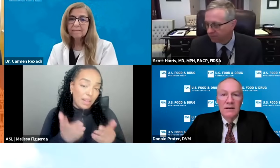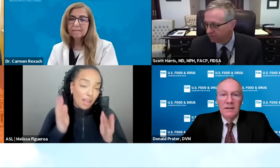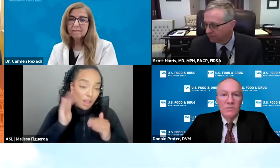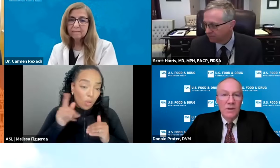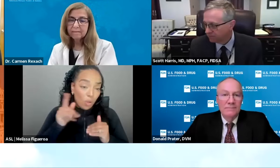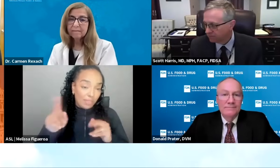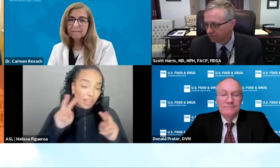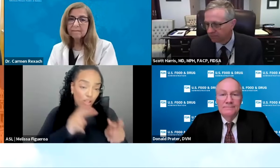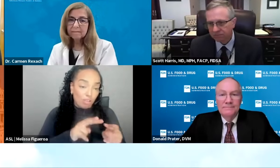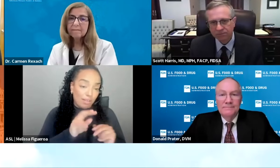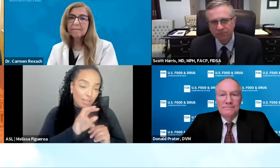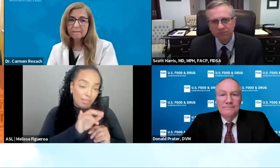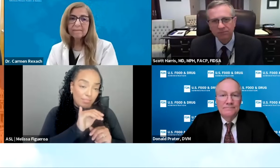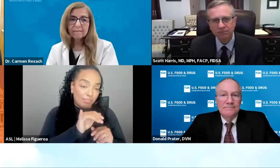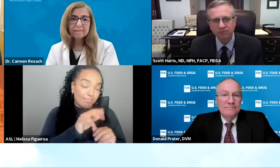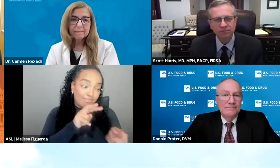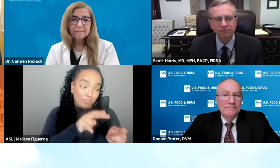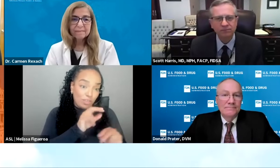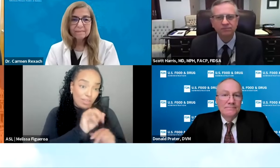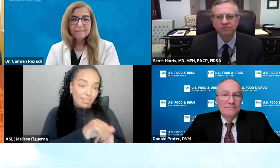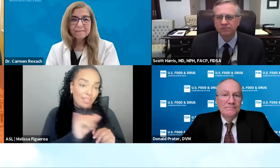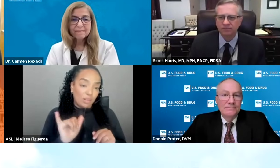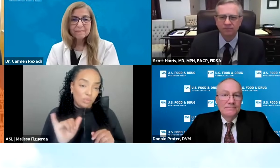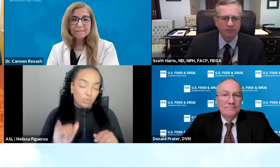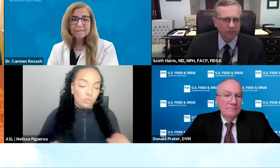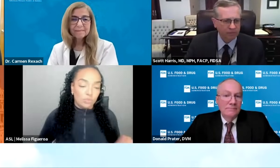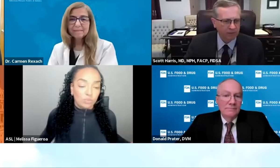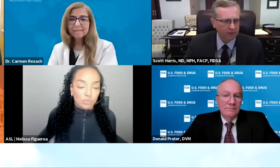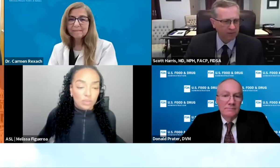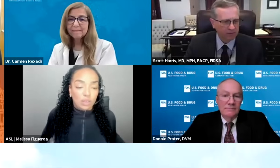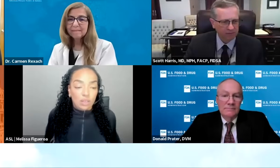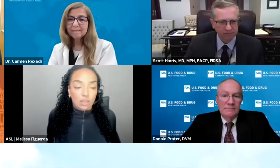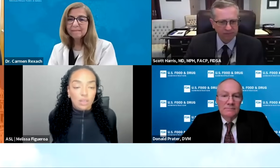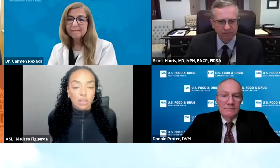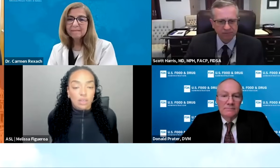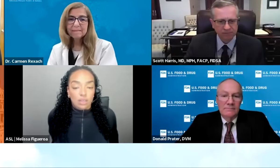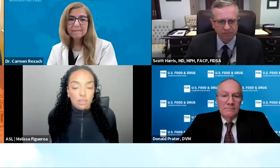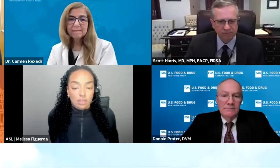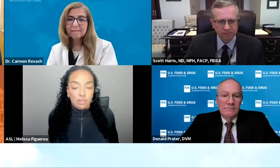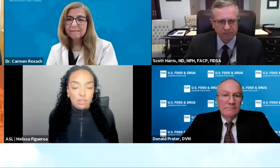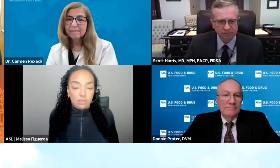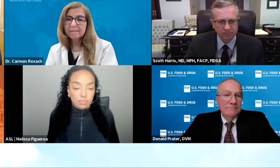that as well. Great, thanks. Dr. Hahn, Idaho.